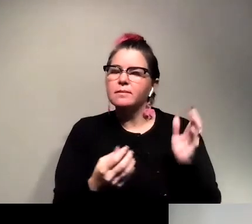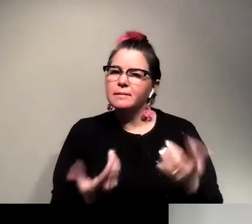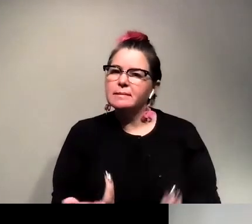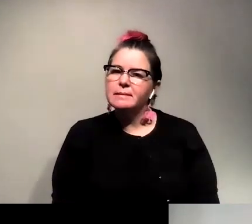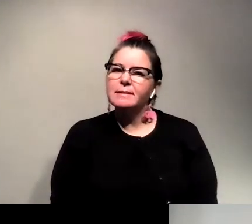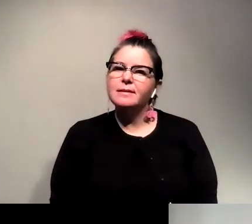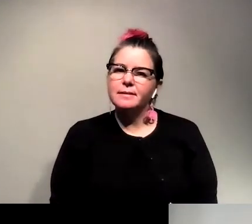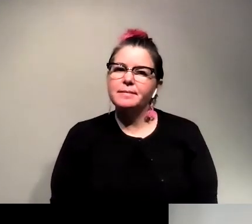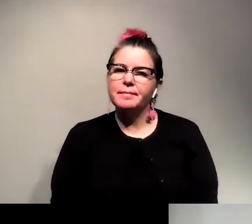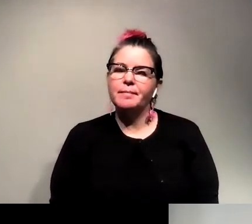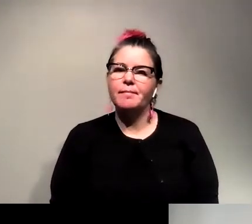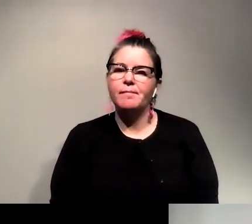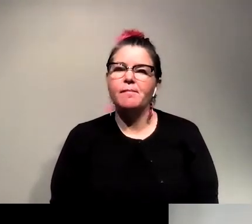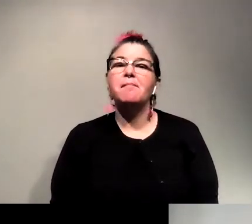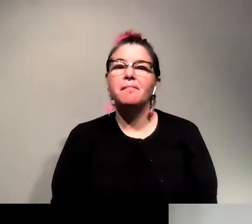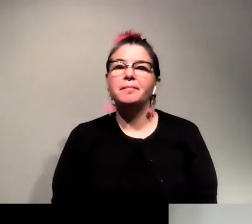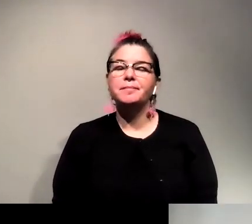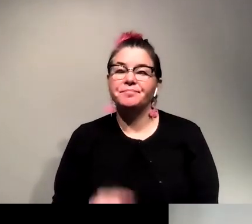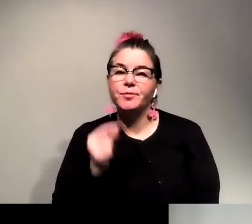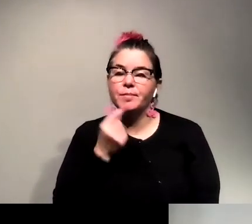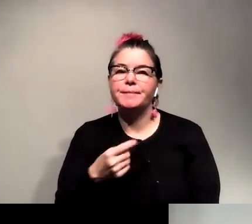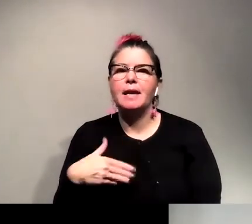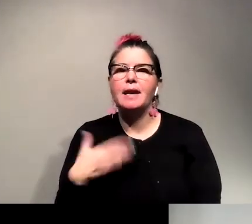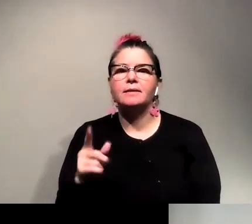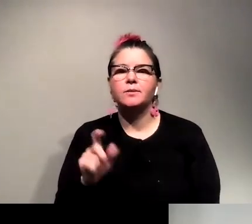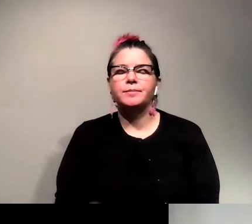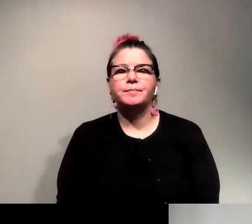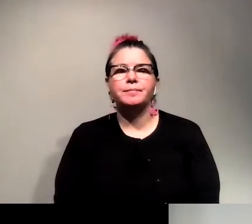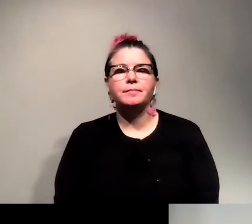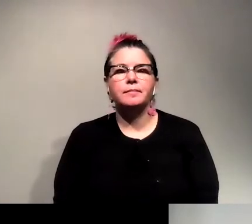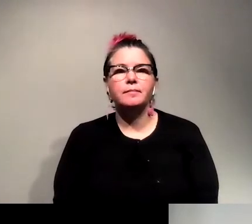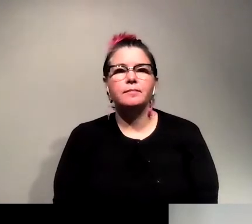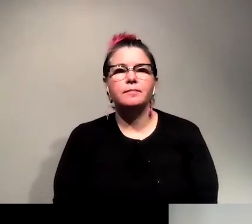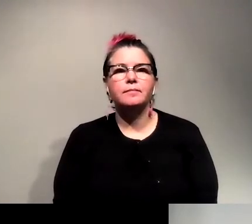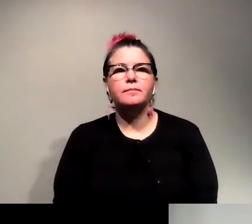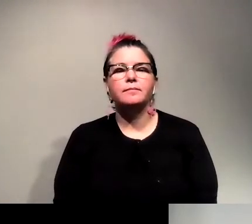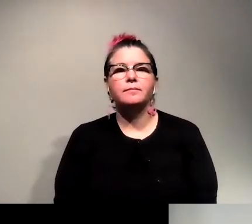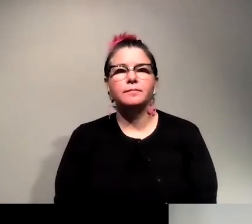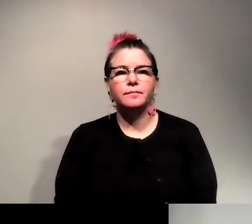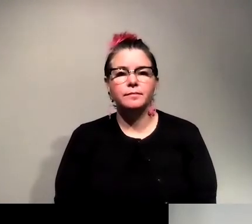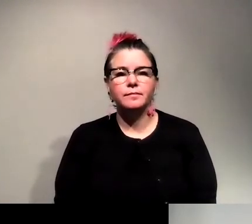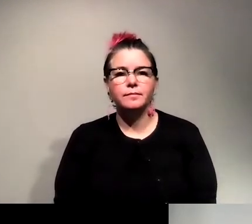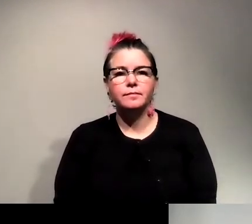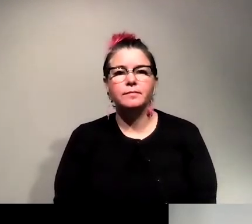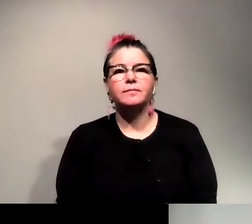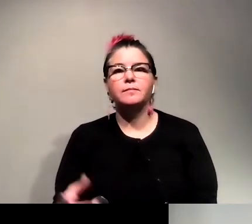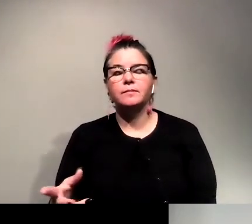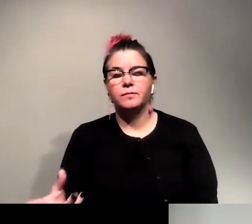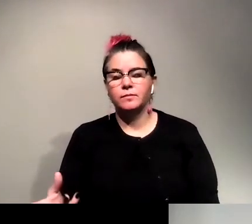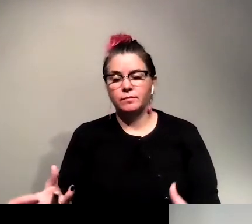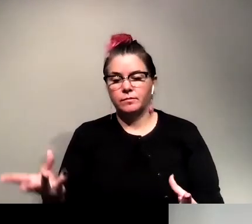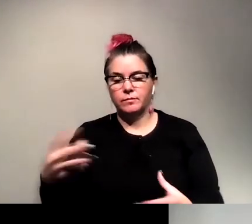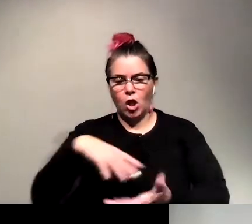Yeah. Cool. The next question is, once you learn the information that you've gained from your